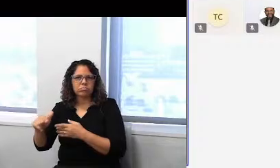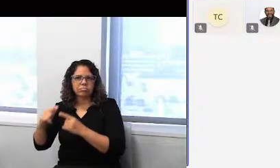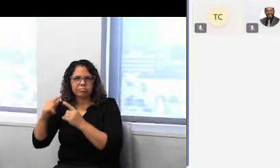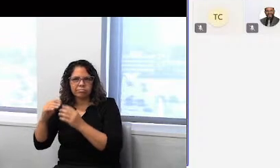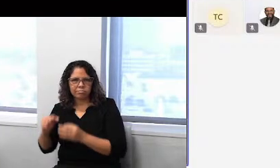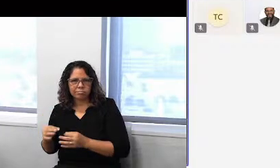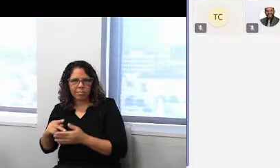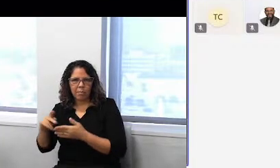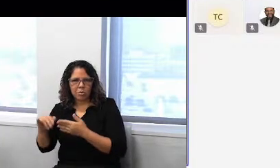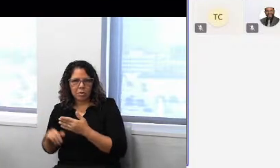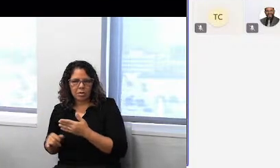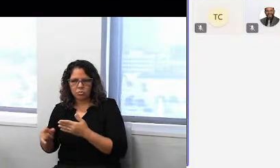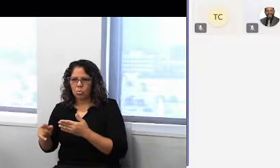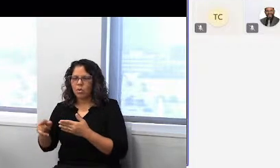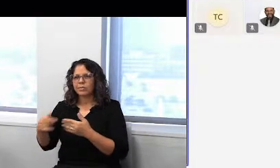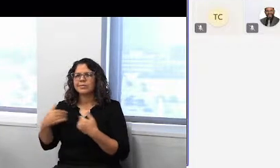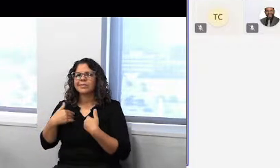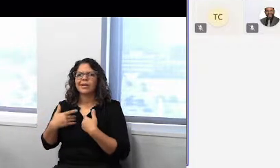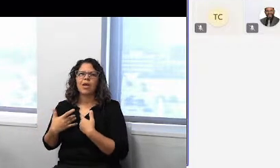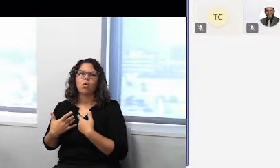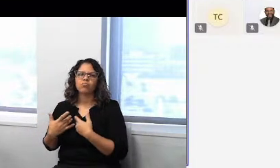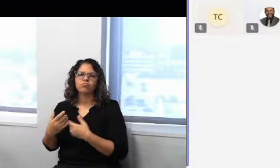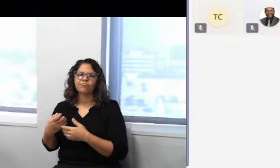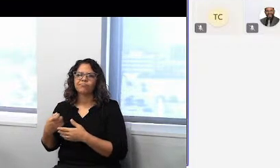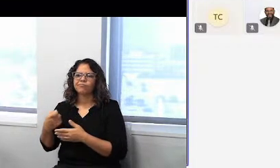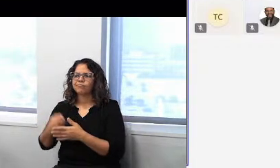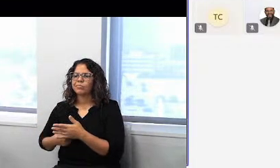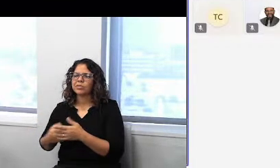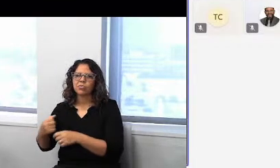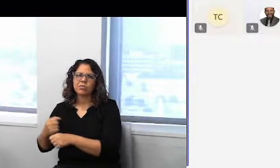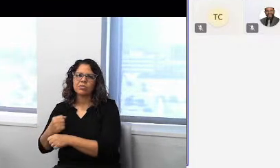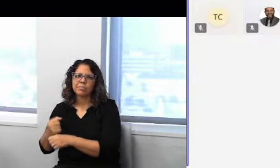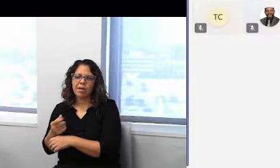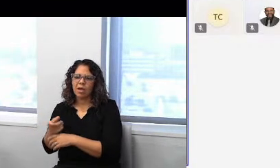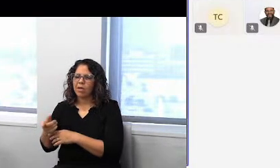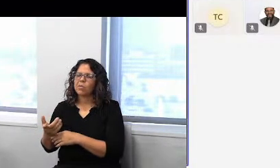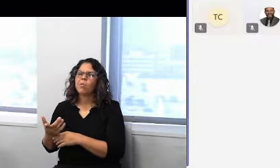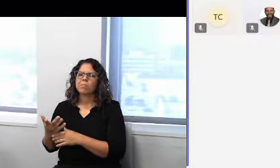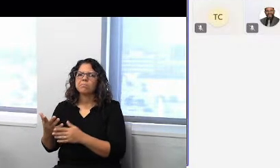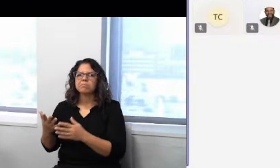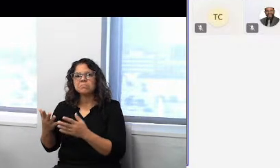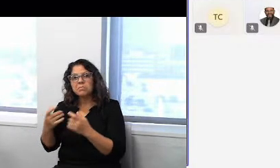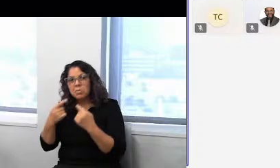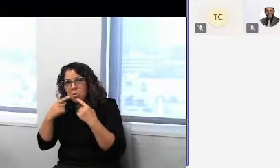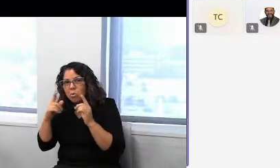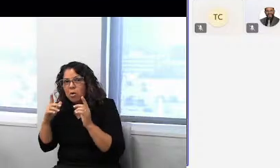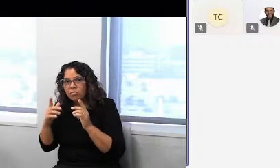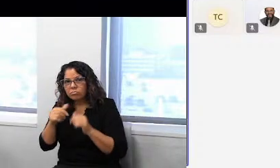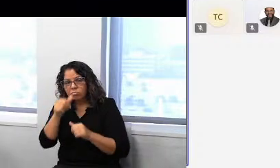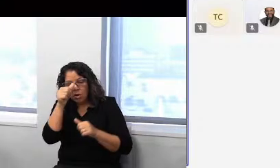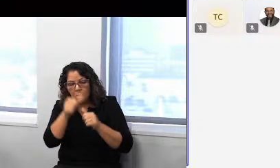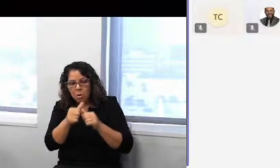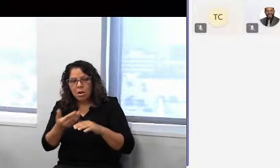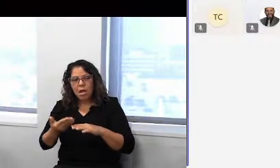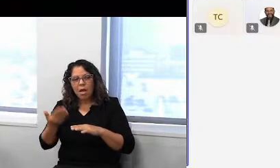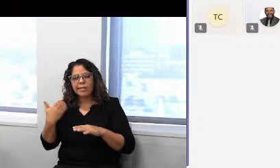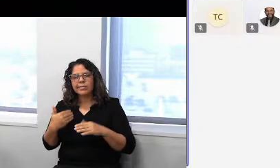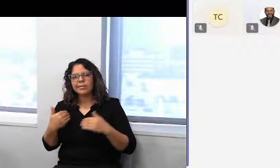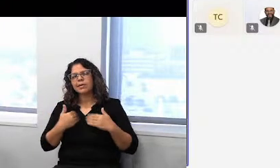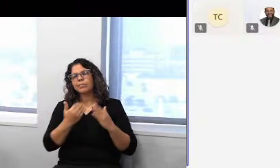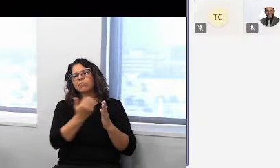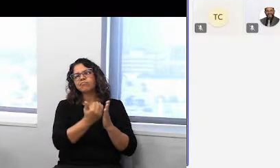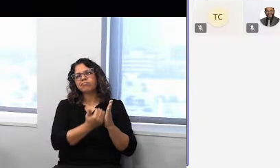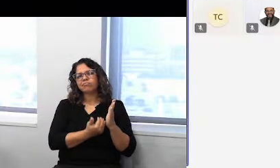trying to do. As you may recall, you went through a list of things that you need to consider for new